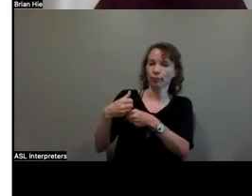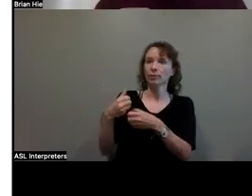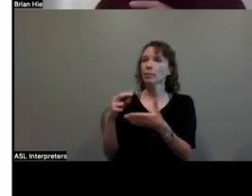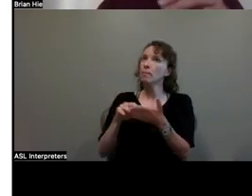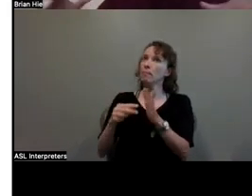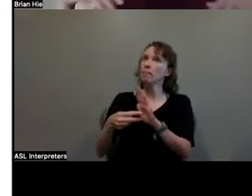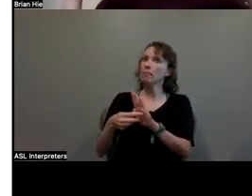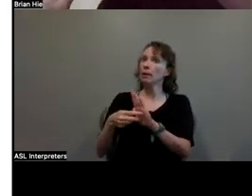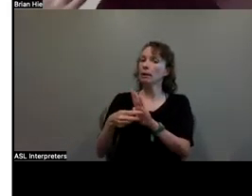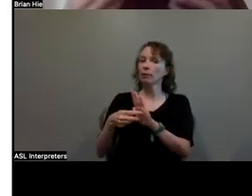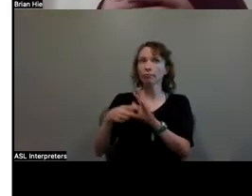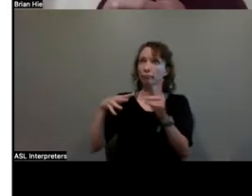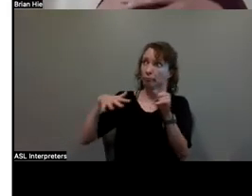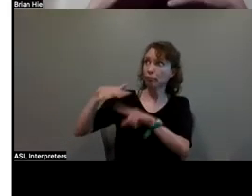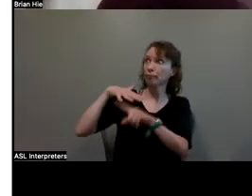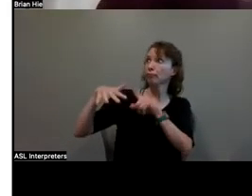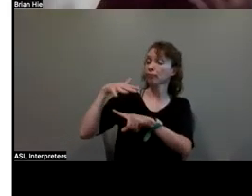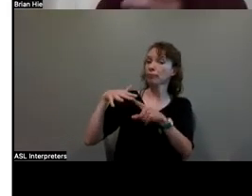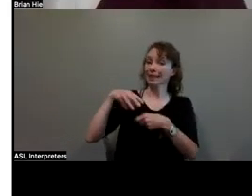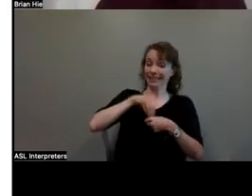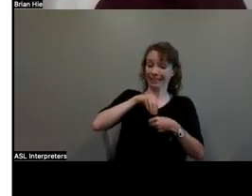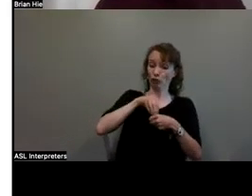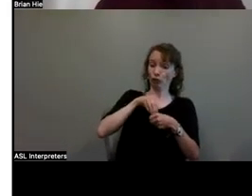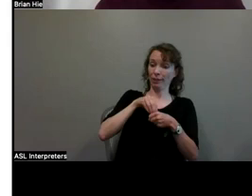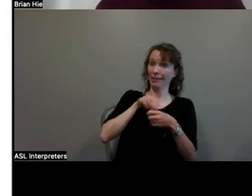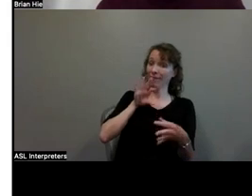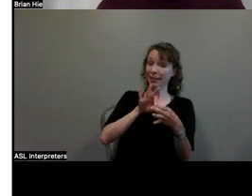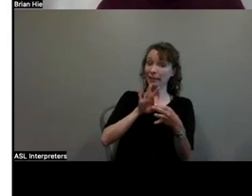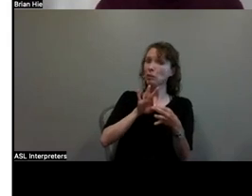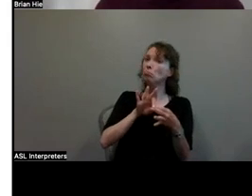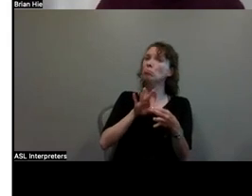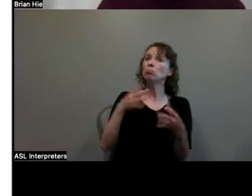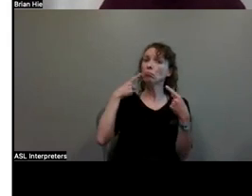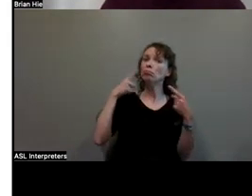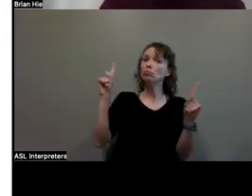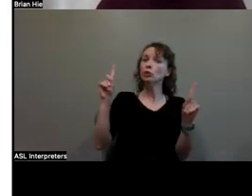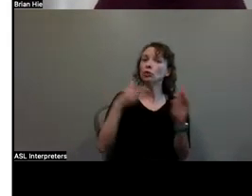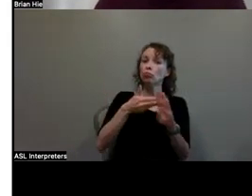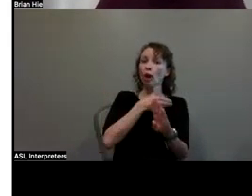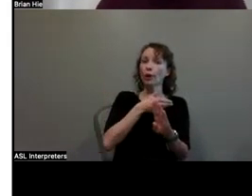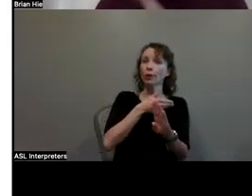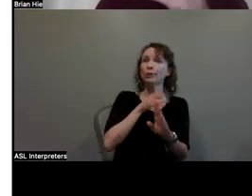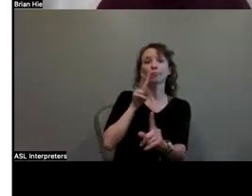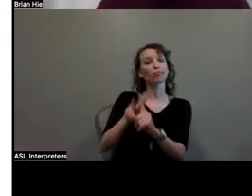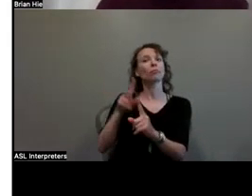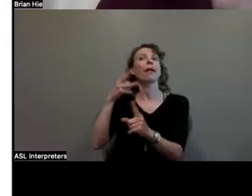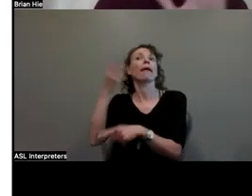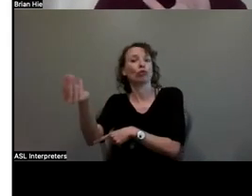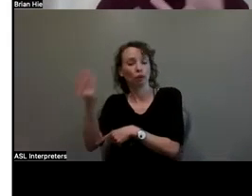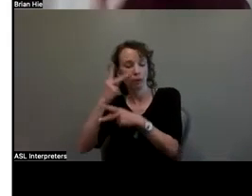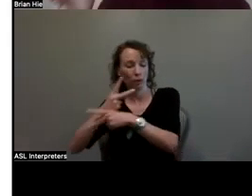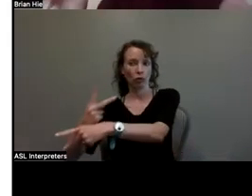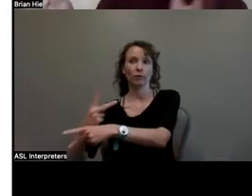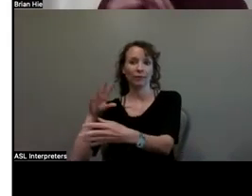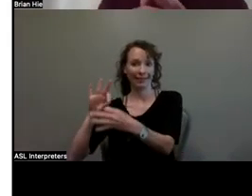which intrinsic fitness is like an efficient prior for extrinsic fitness. And one thing